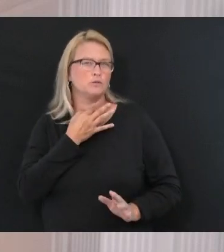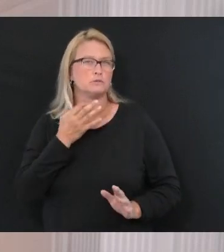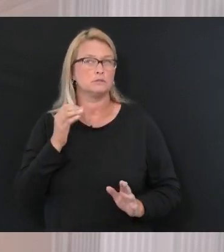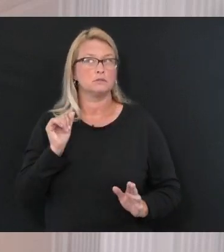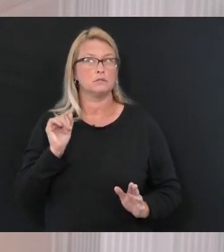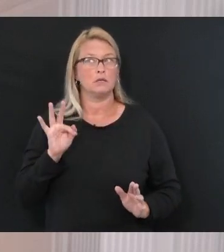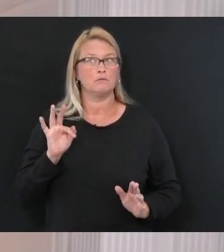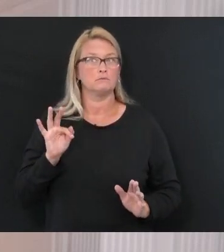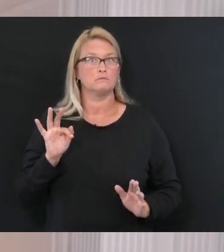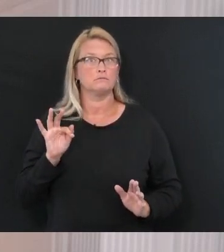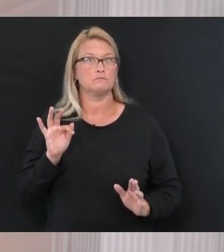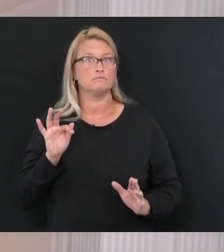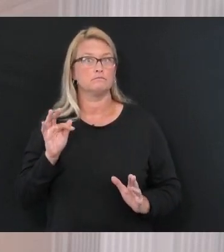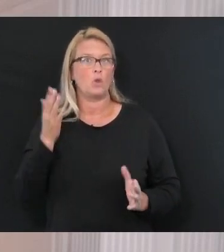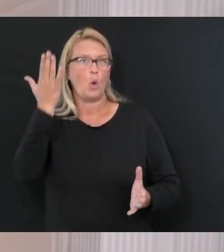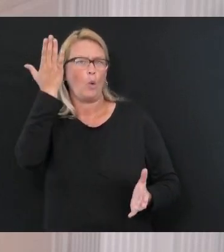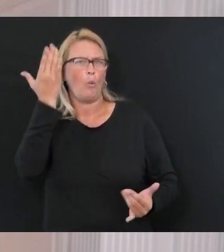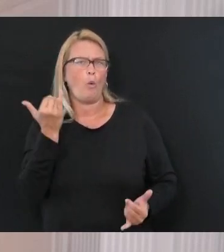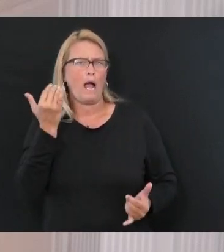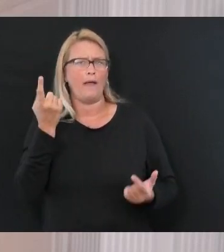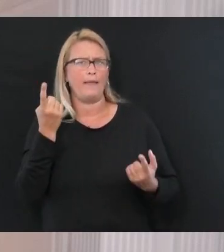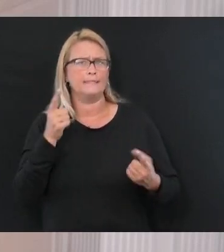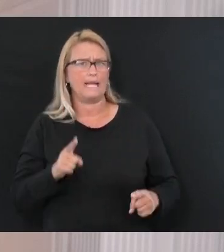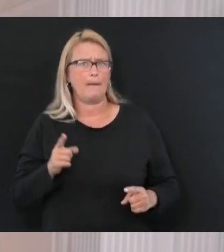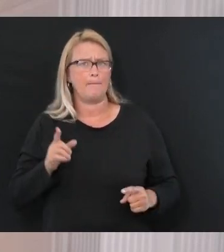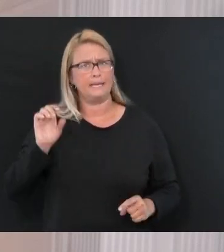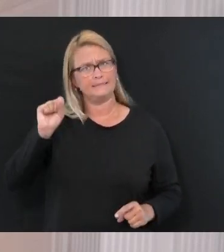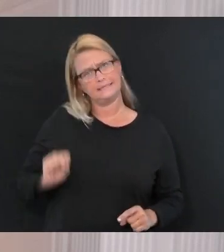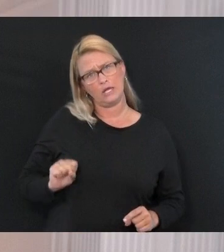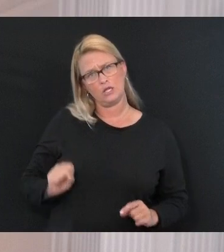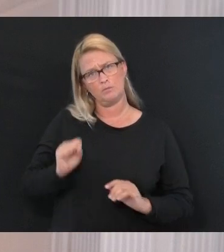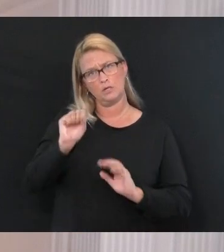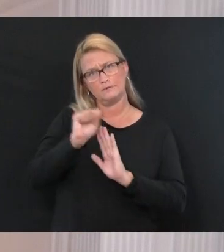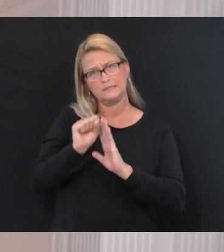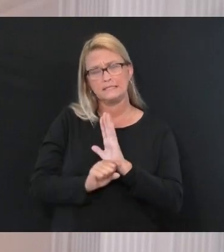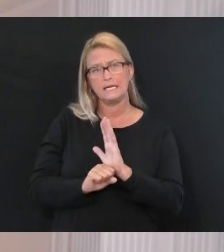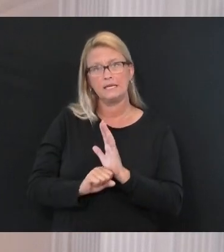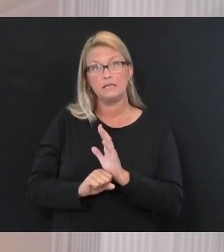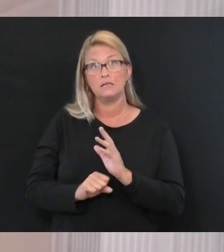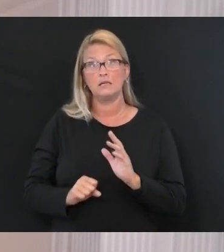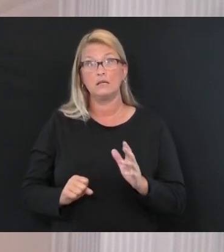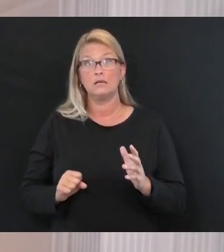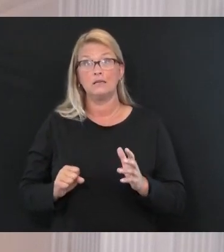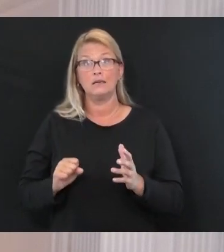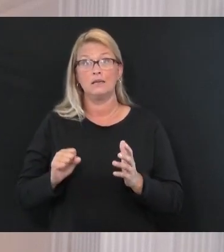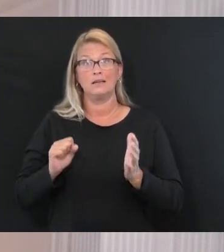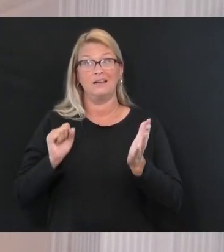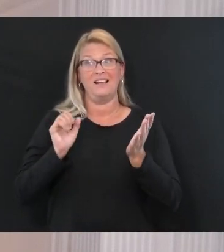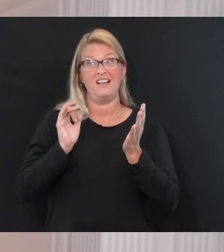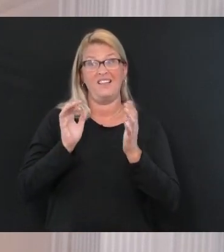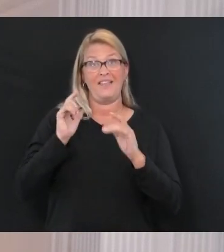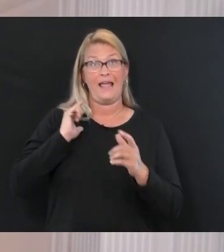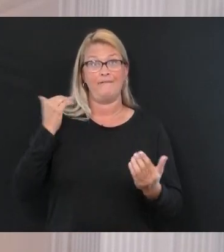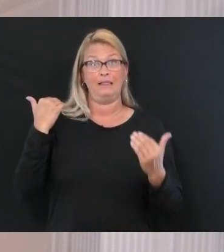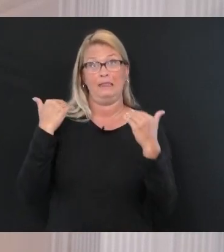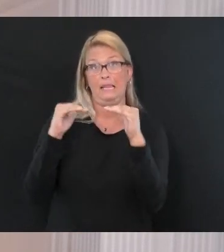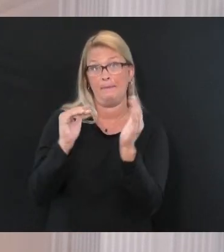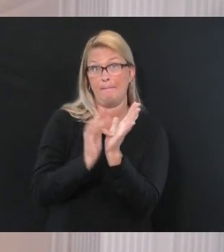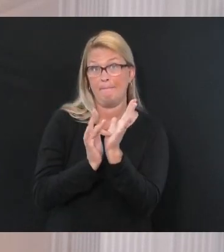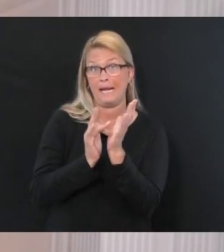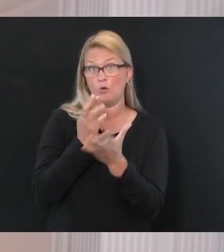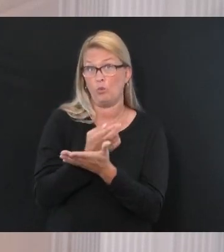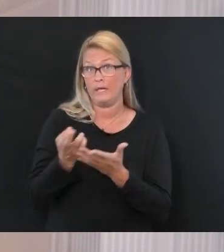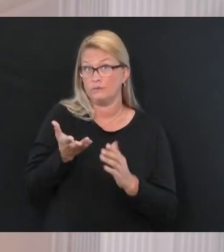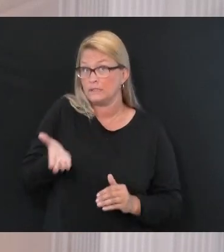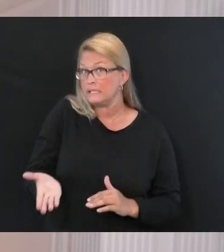have any idea why that is, one, and two, is it a matter of hospital and medical resources in that part of the state?